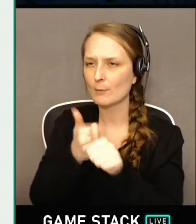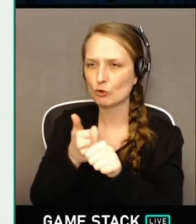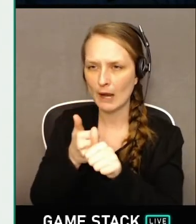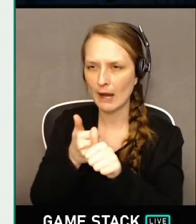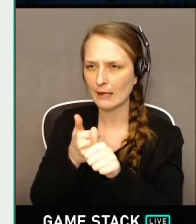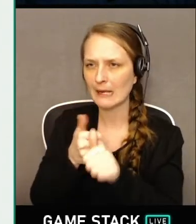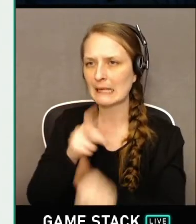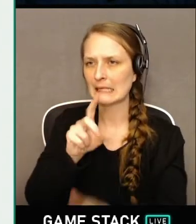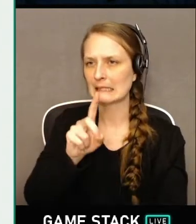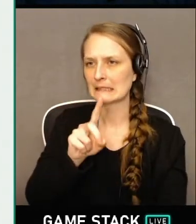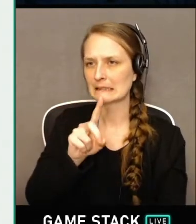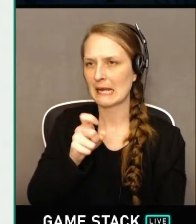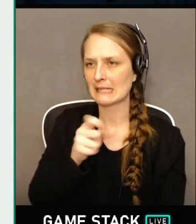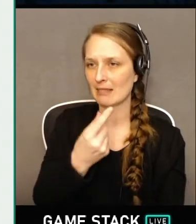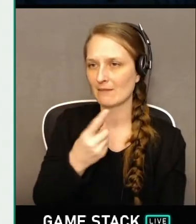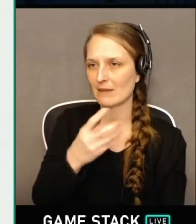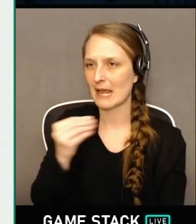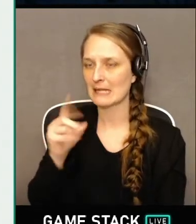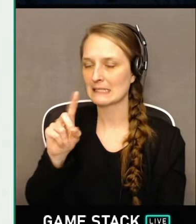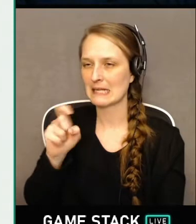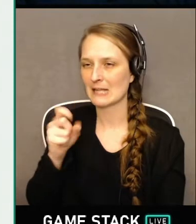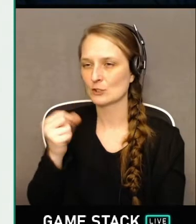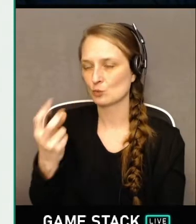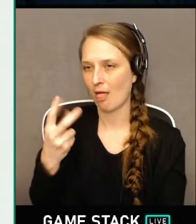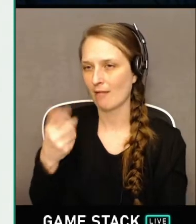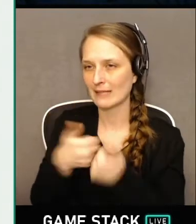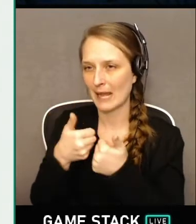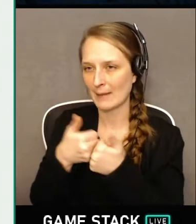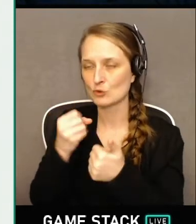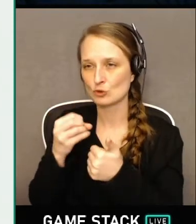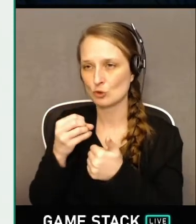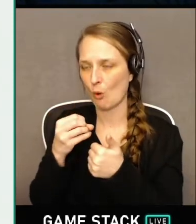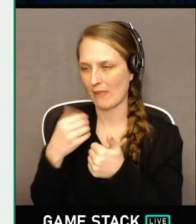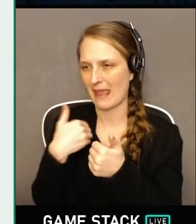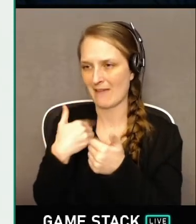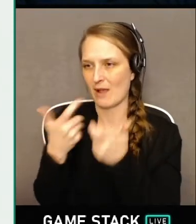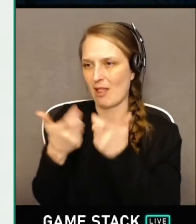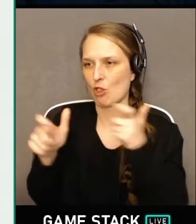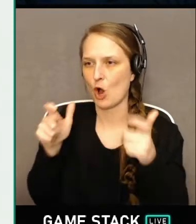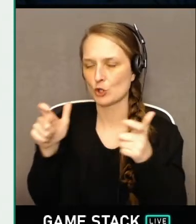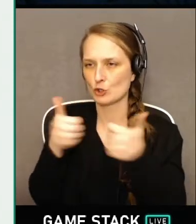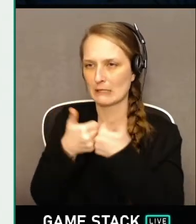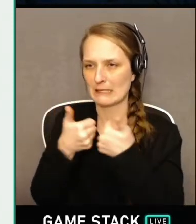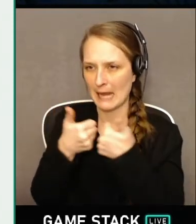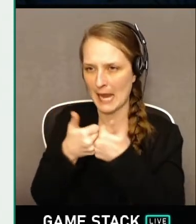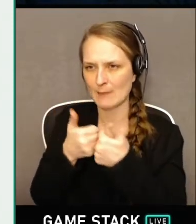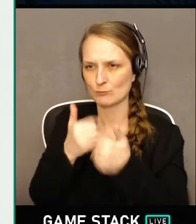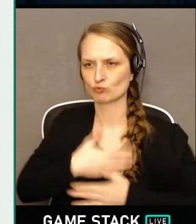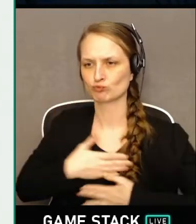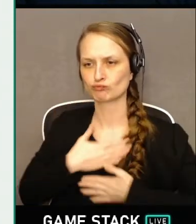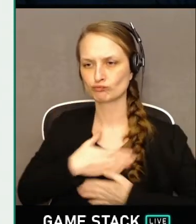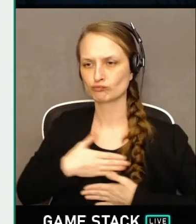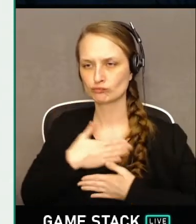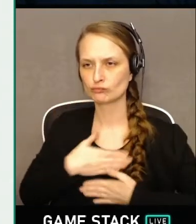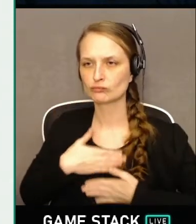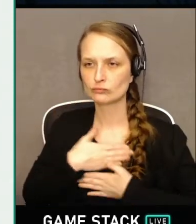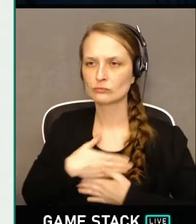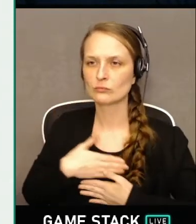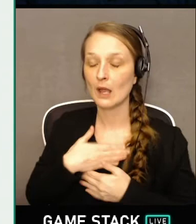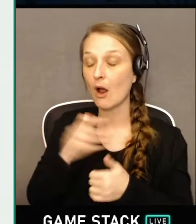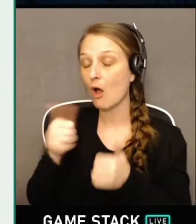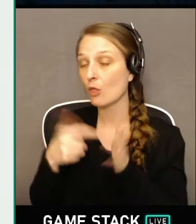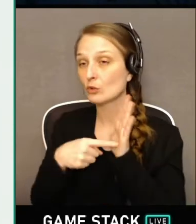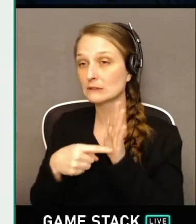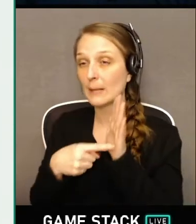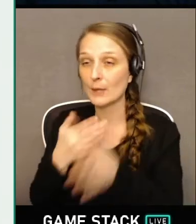DX12 games to HDR, so gamers have an even larger HDR game portfolio to enjoy. Another example is